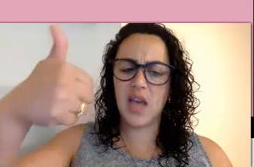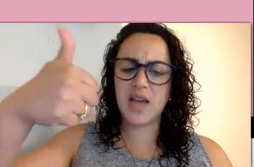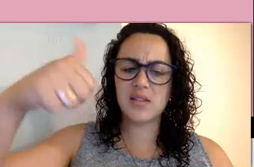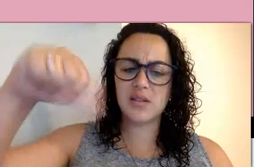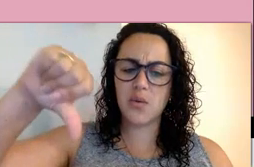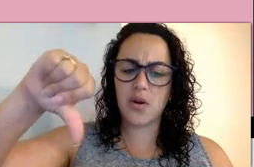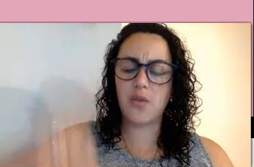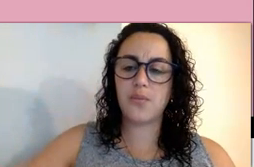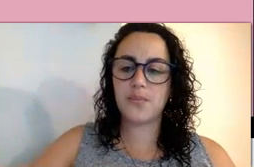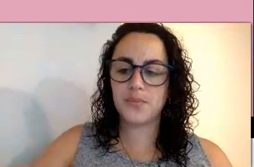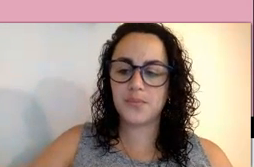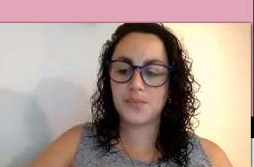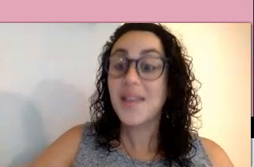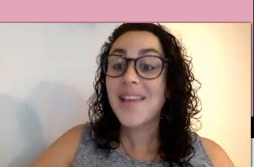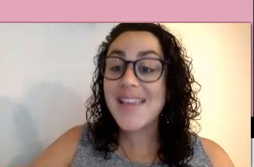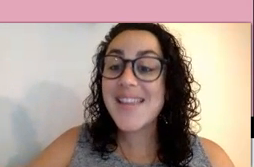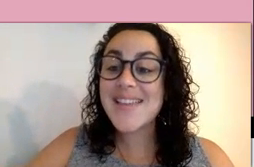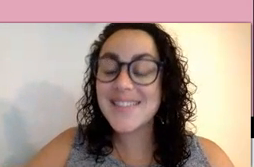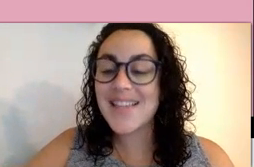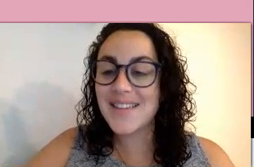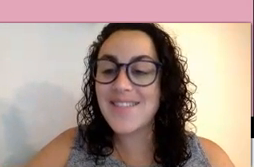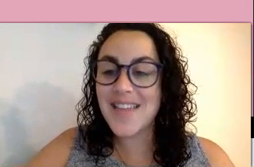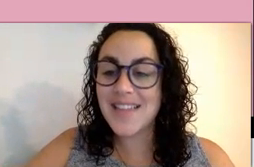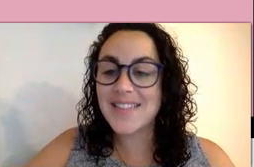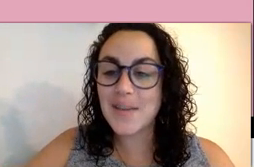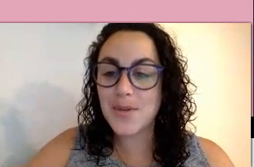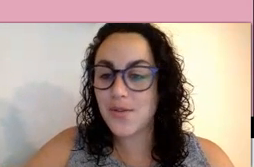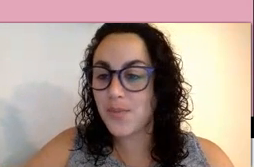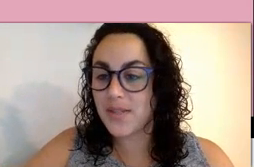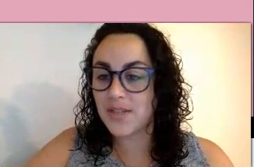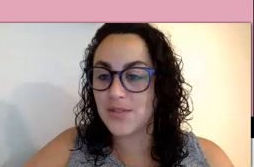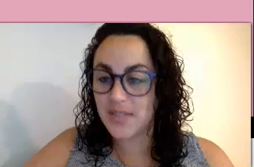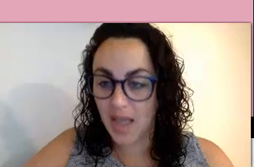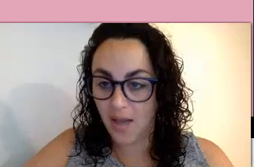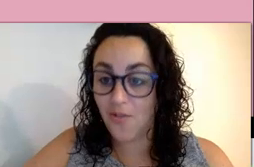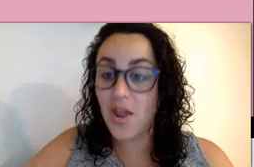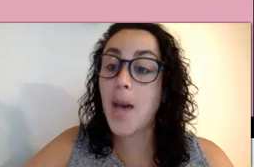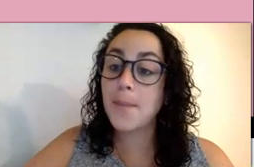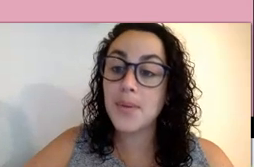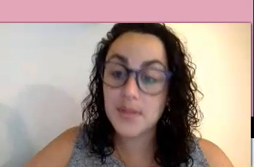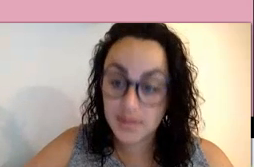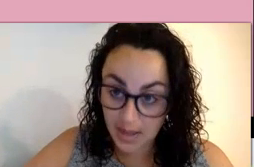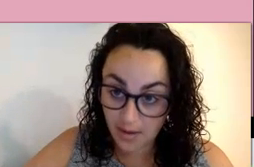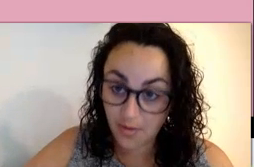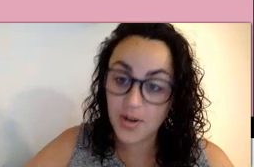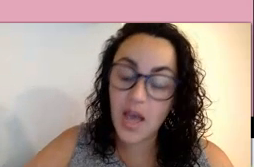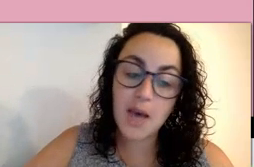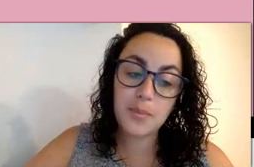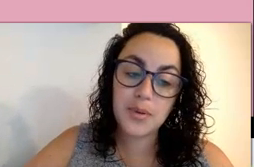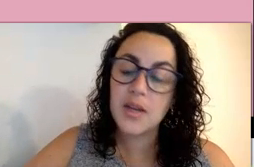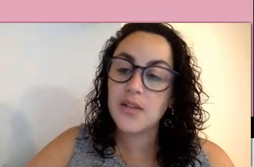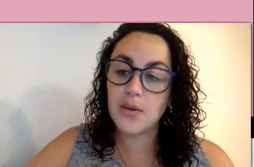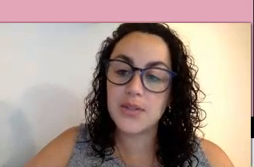think? Yes or no? It is a lowercase w because it goes down, up, down,